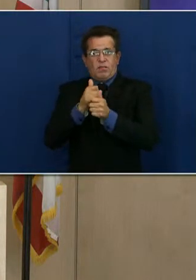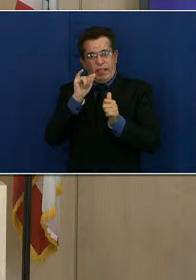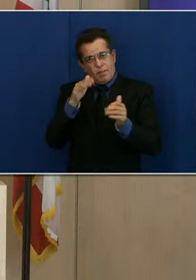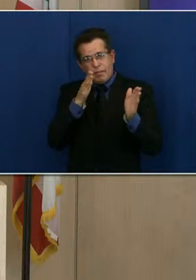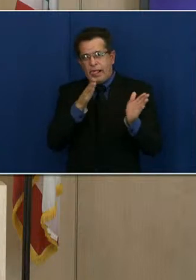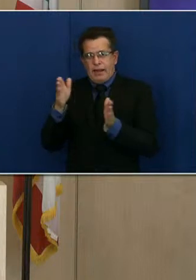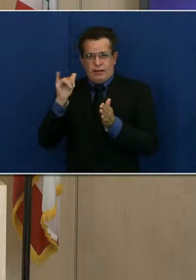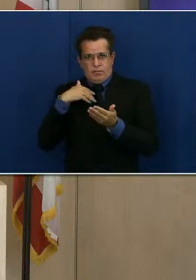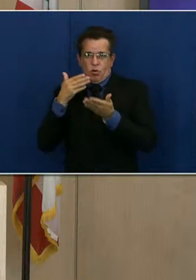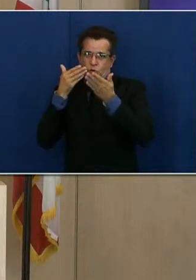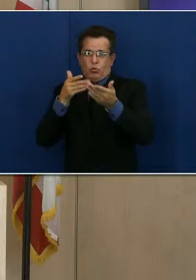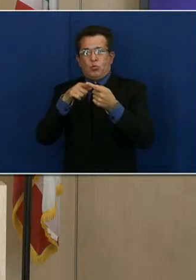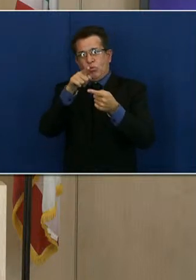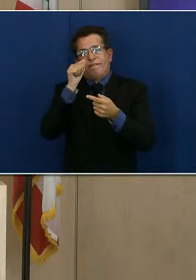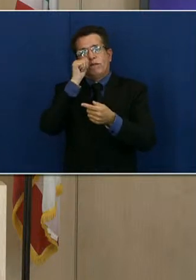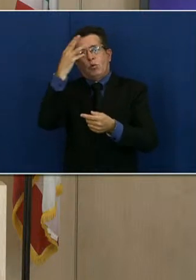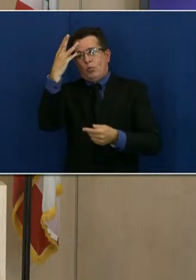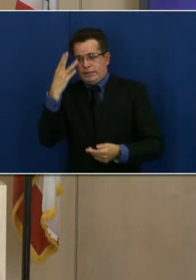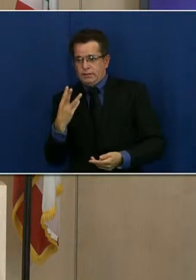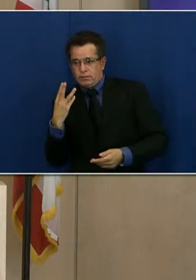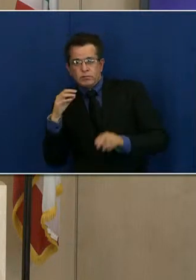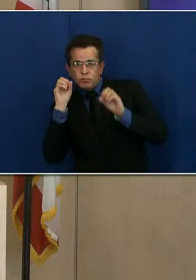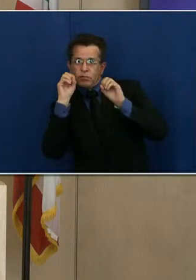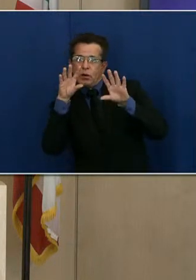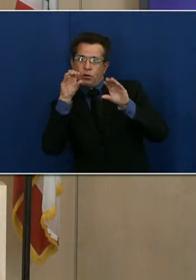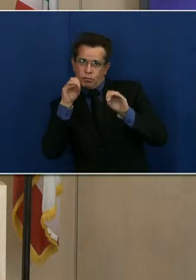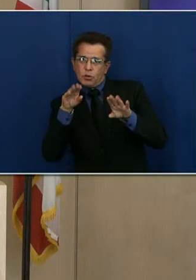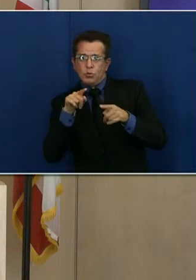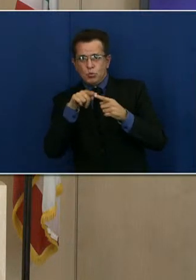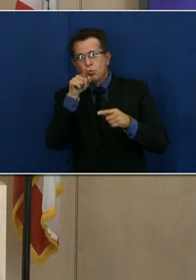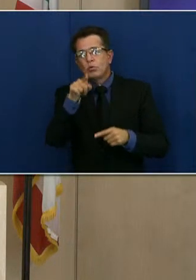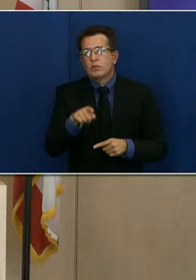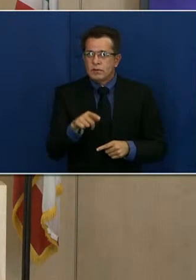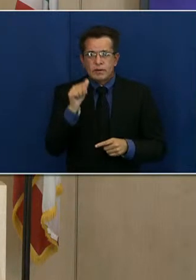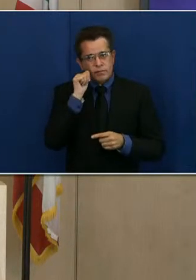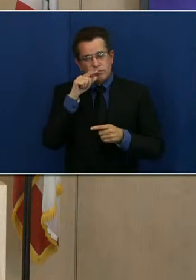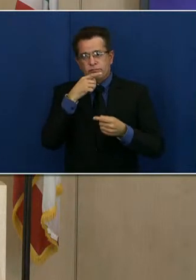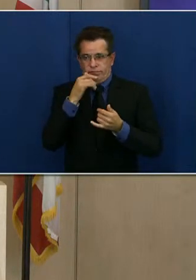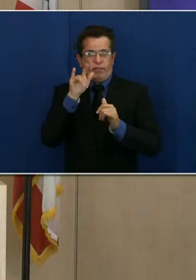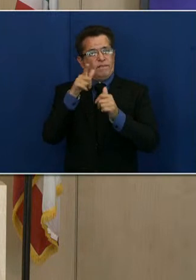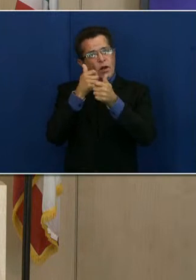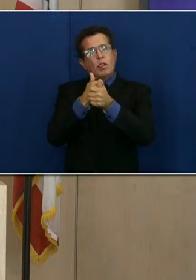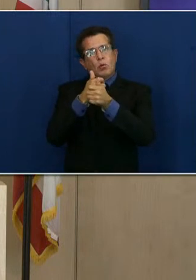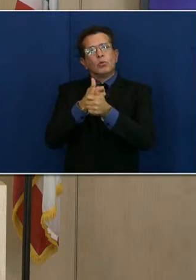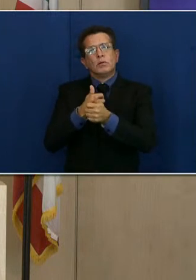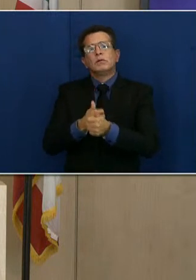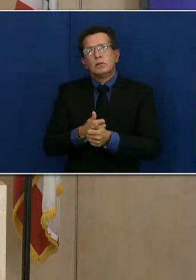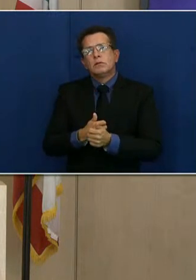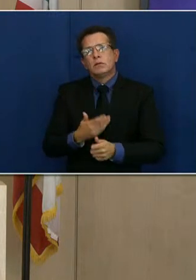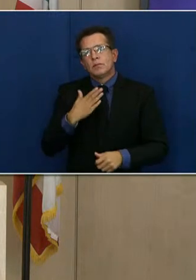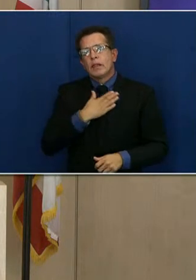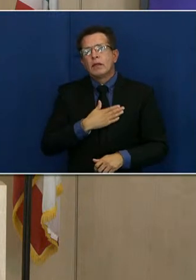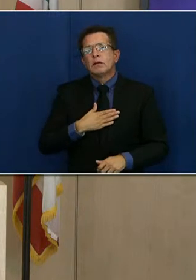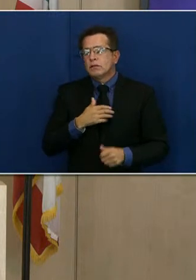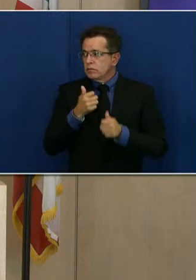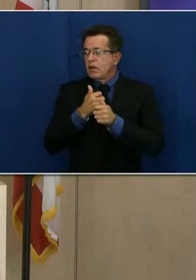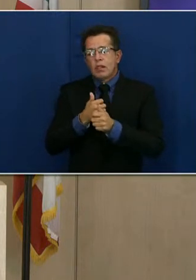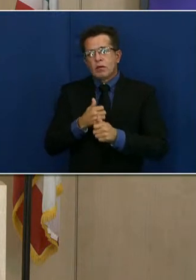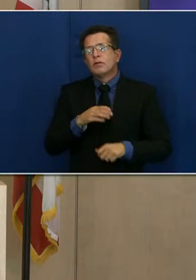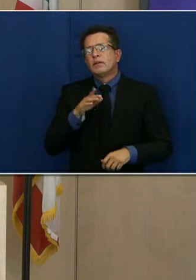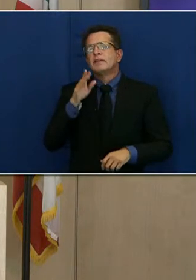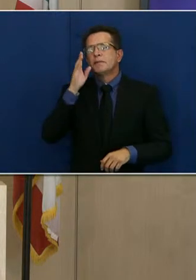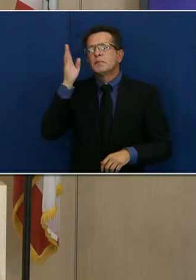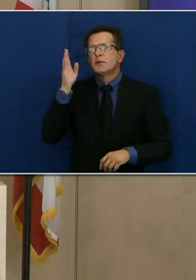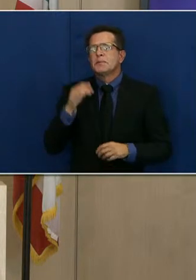about every Wednesday and that goes out in every news briefing or news release. One